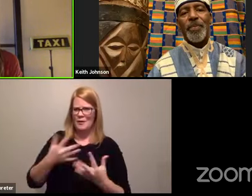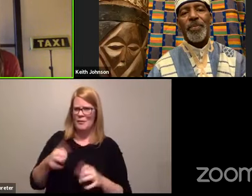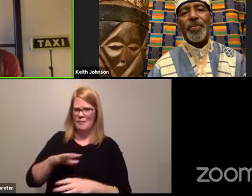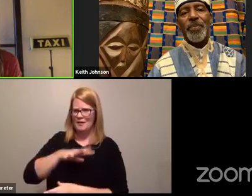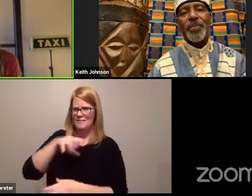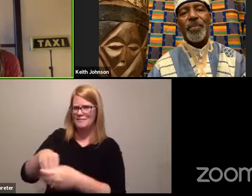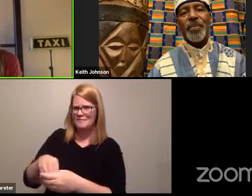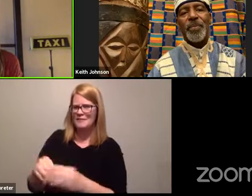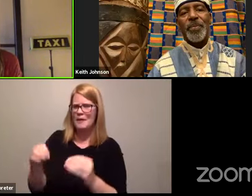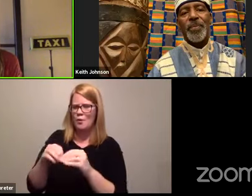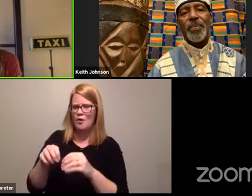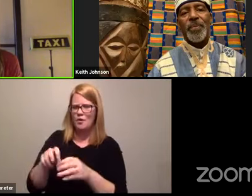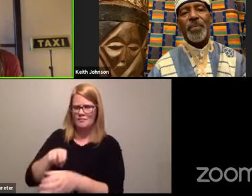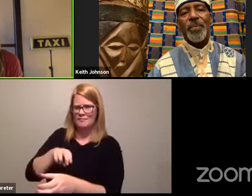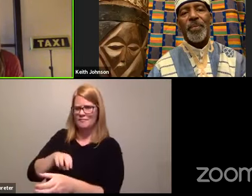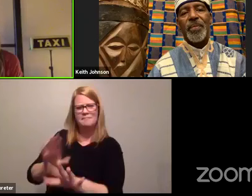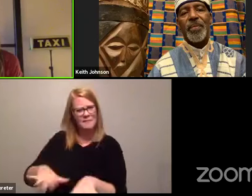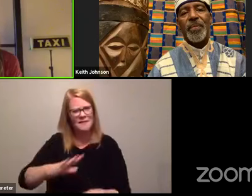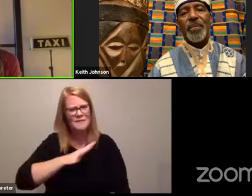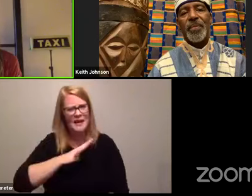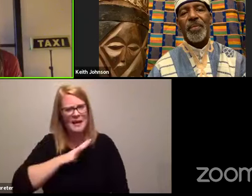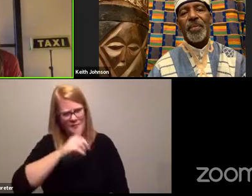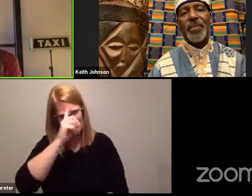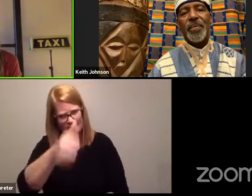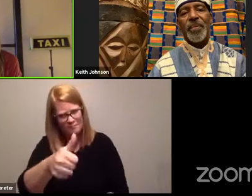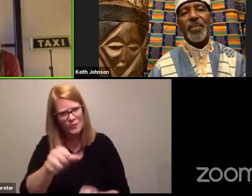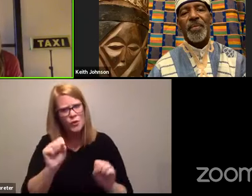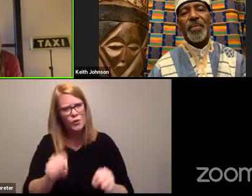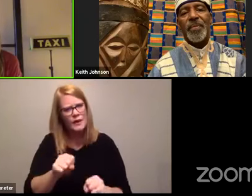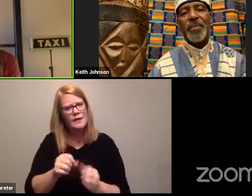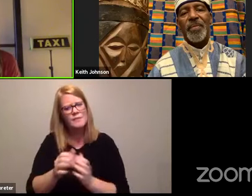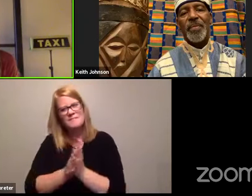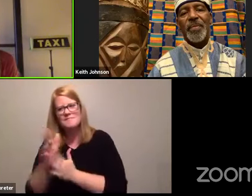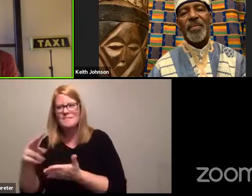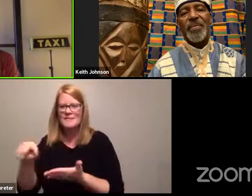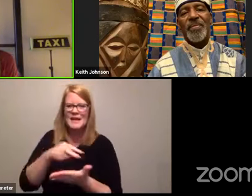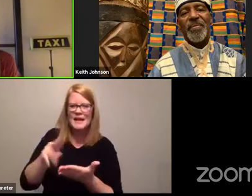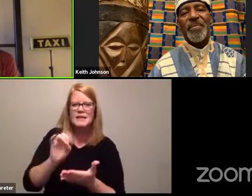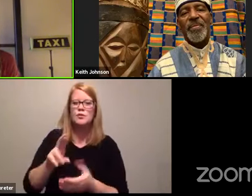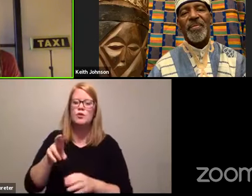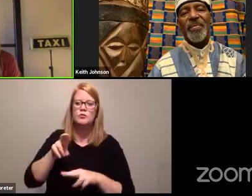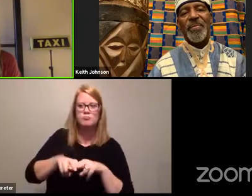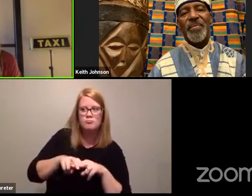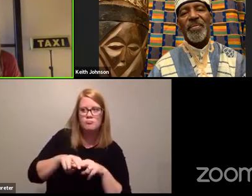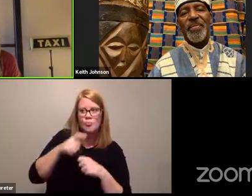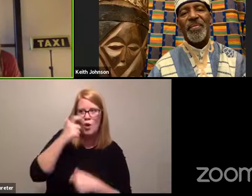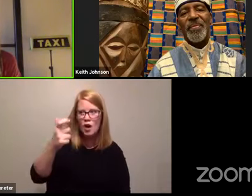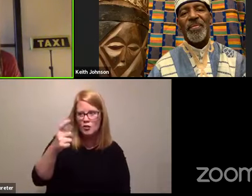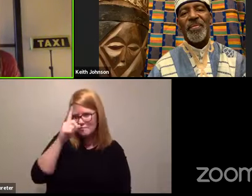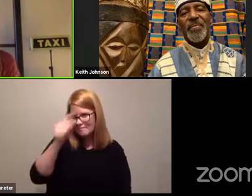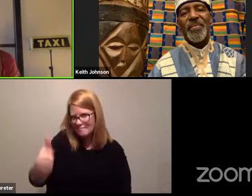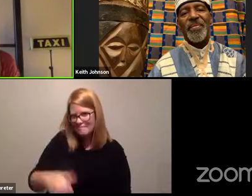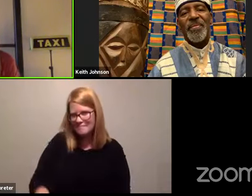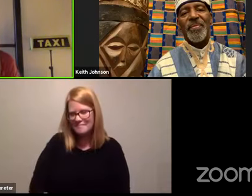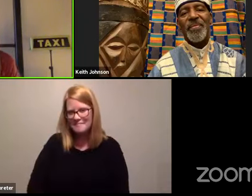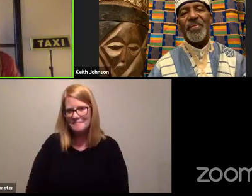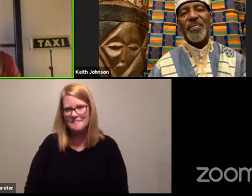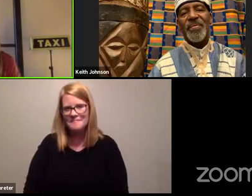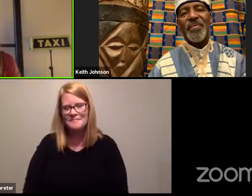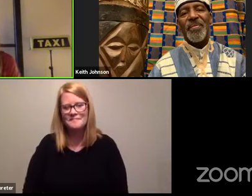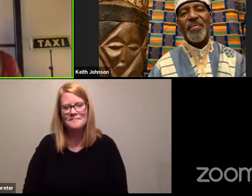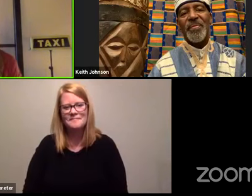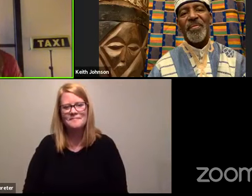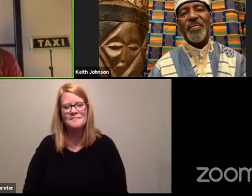So you're a storyteller, you're a percussionist, you play key instruments, and you